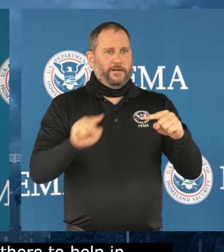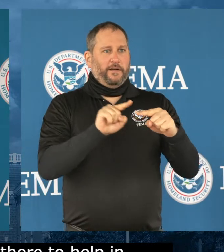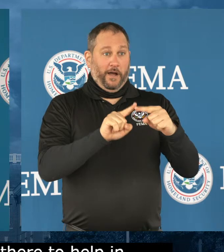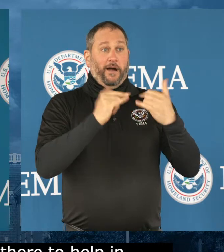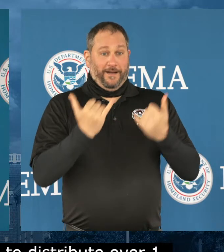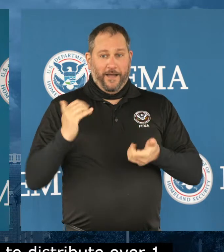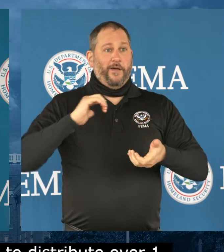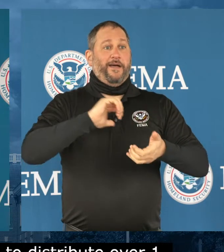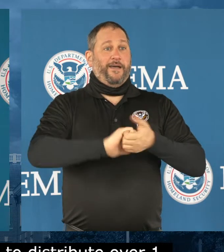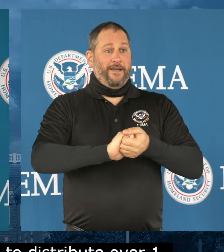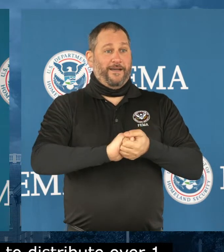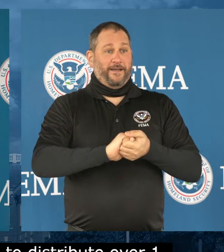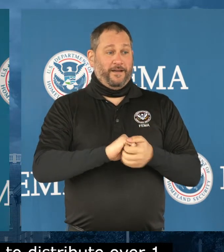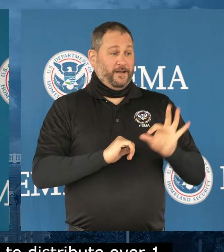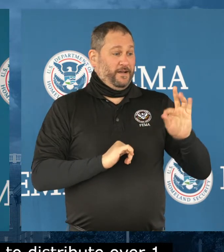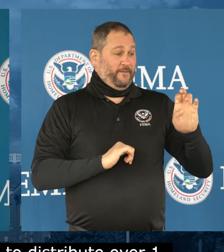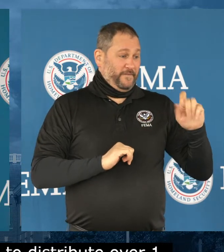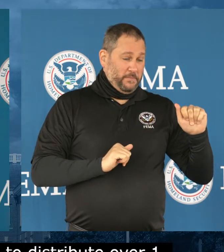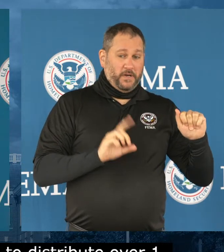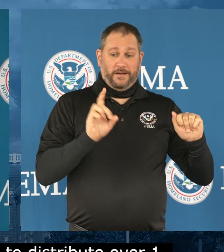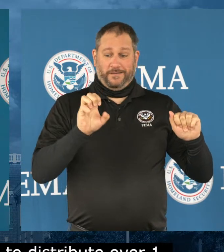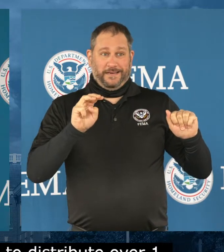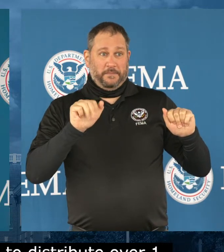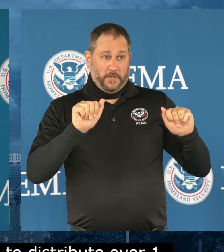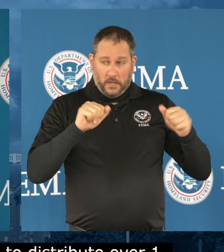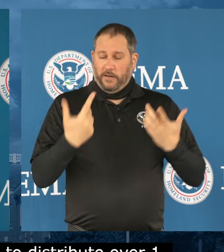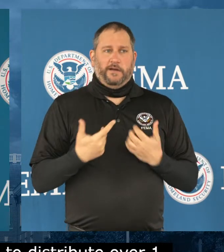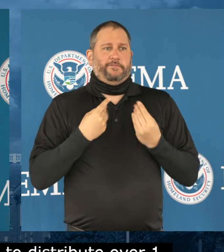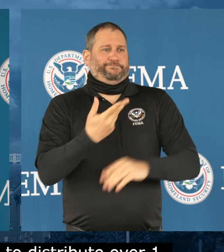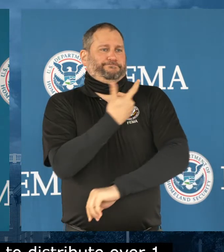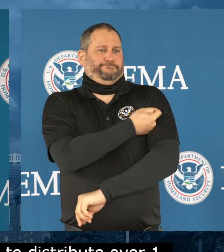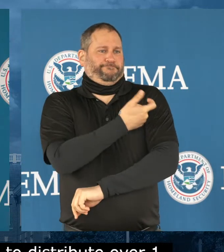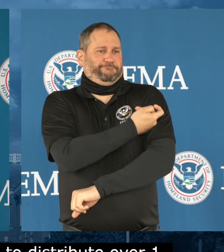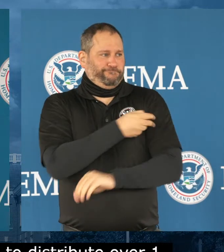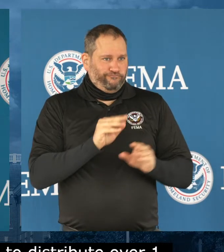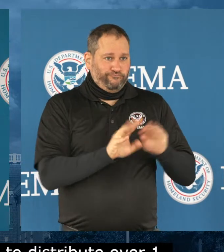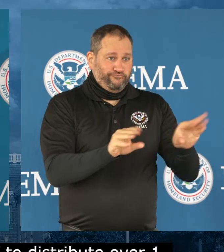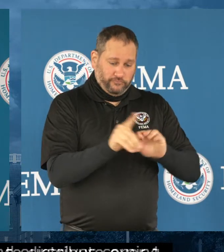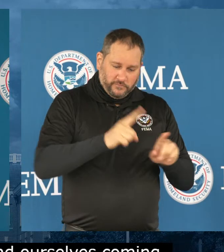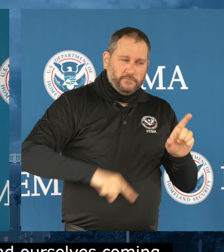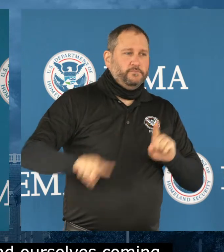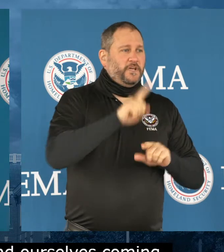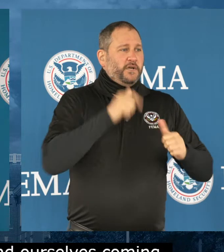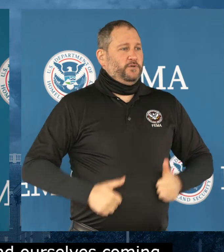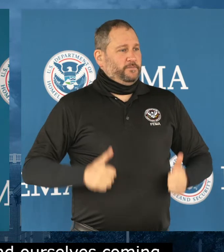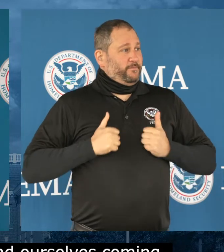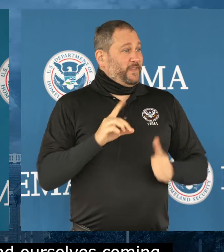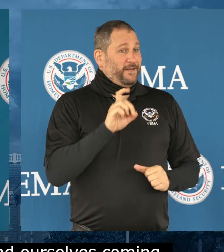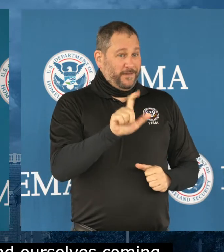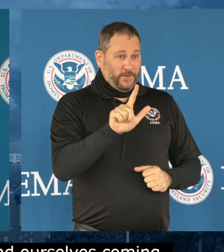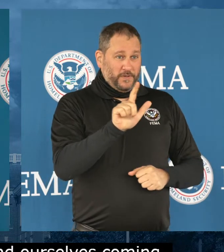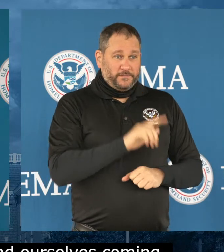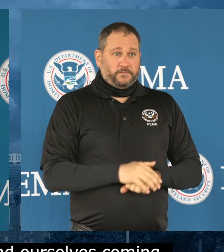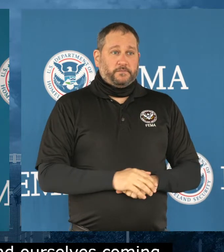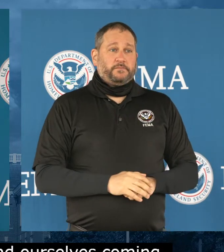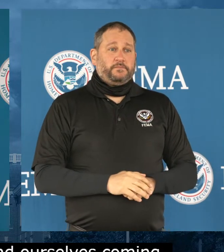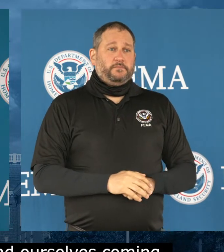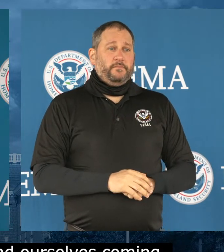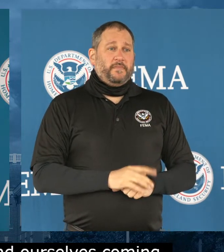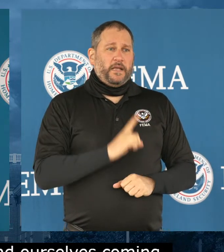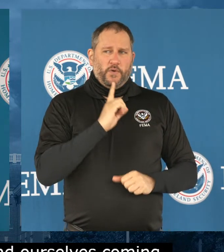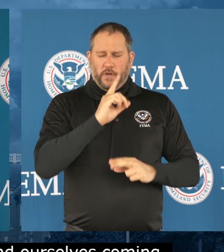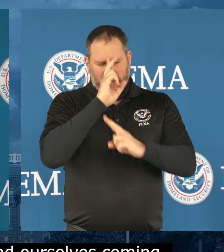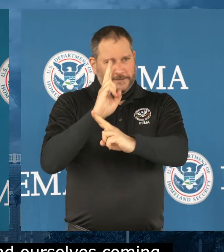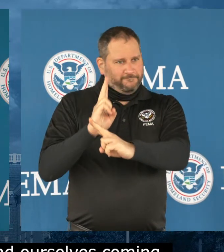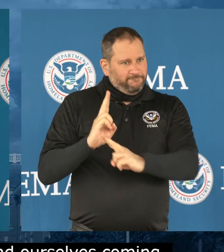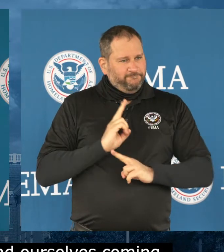and FEMA to deliver vaccinations to our residents here in Delaware. So we find that very rewarding. We're very appreciative